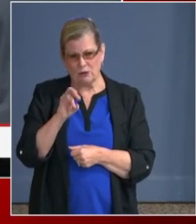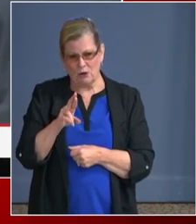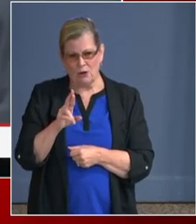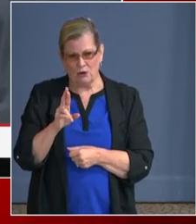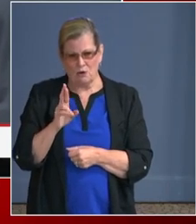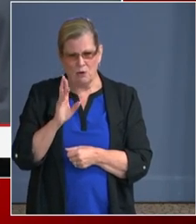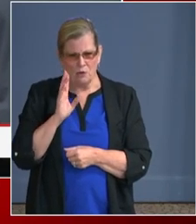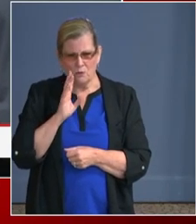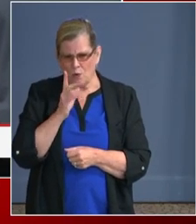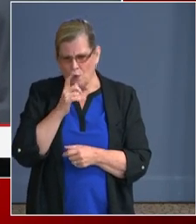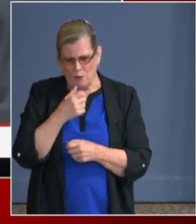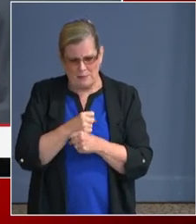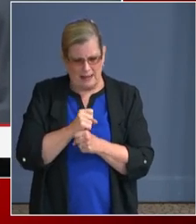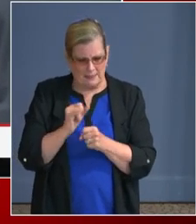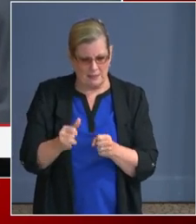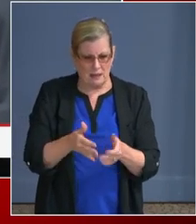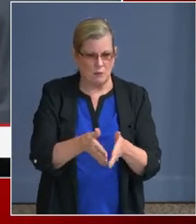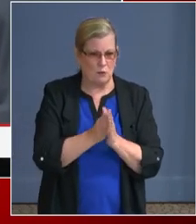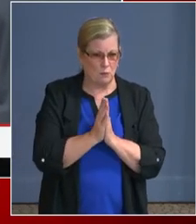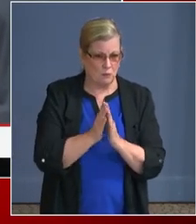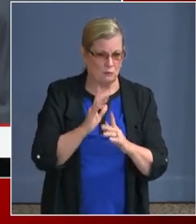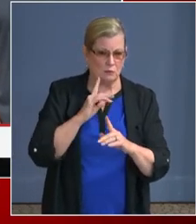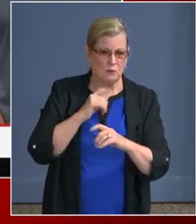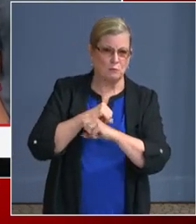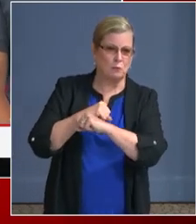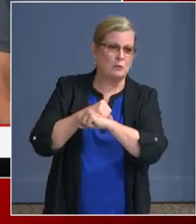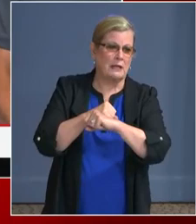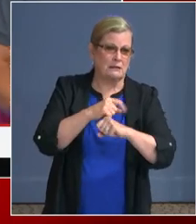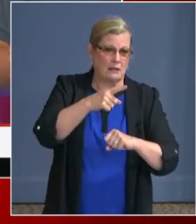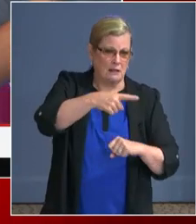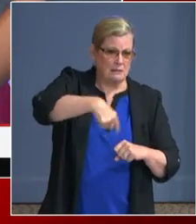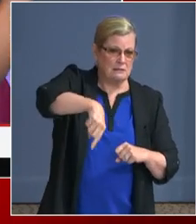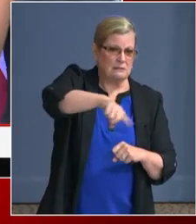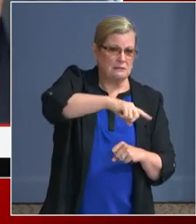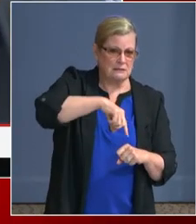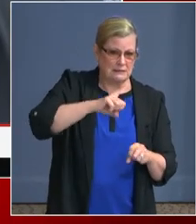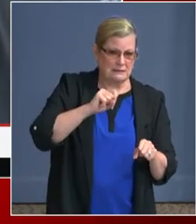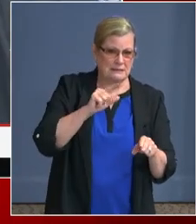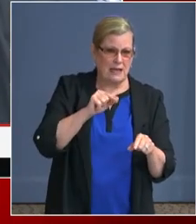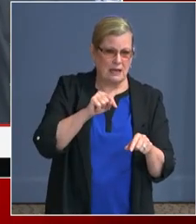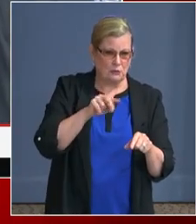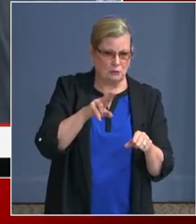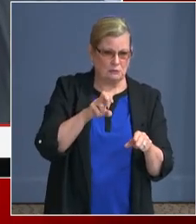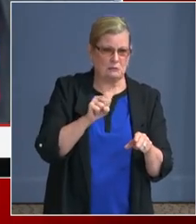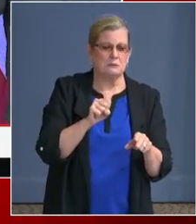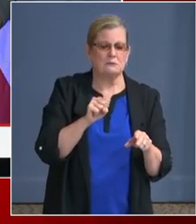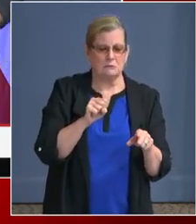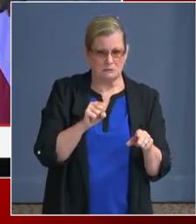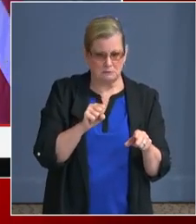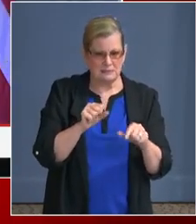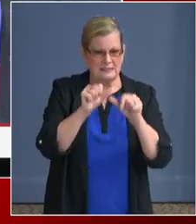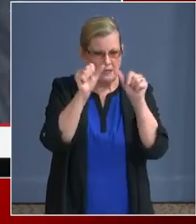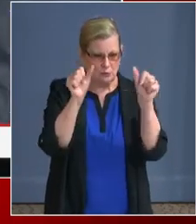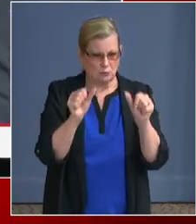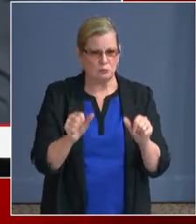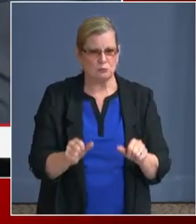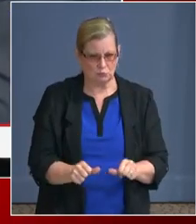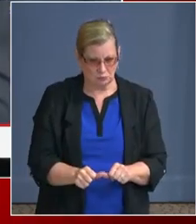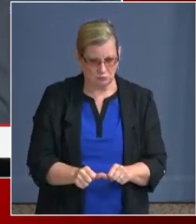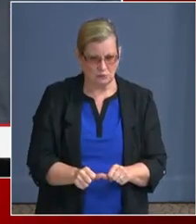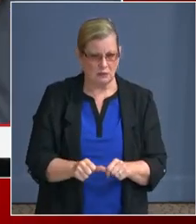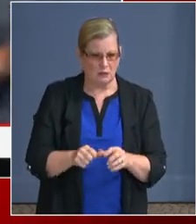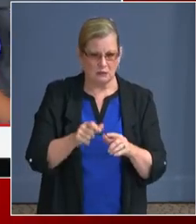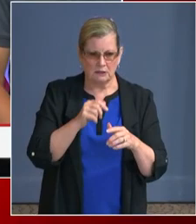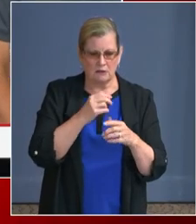the request. Was it Interior directly, Chris, or was it Park Service? The Park Police. The Park